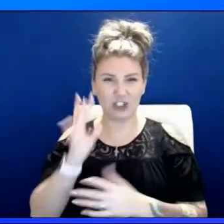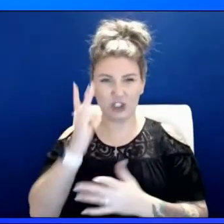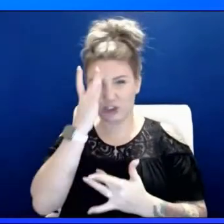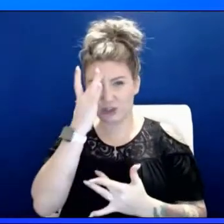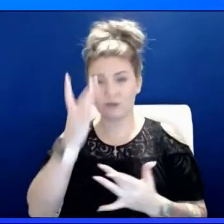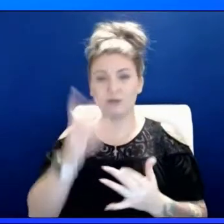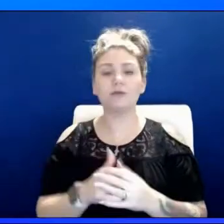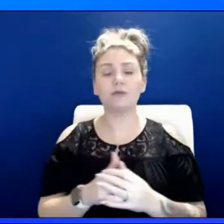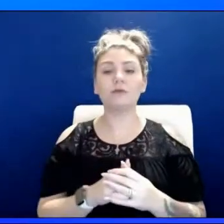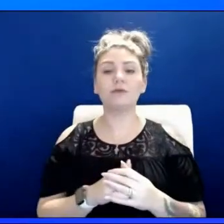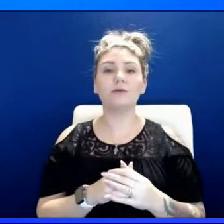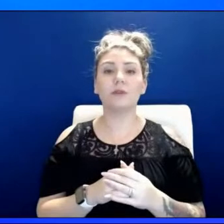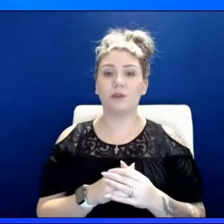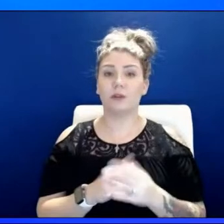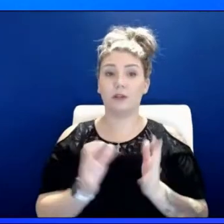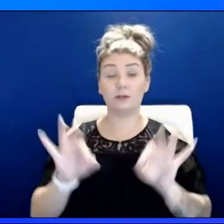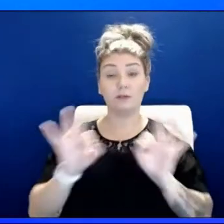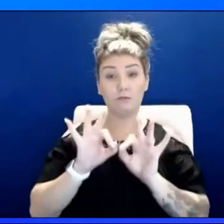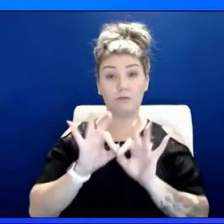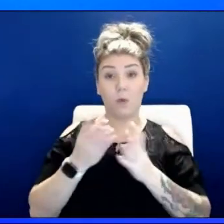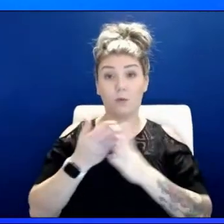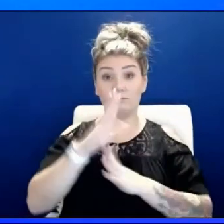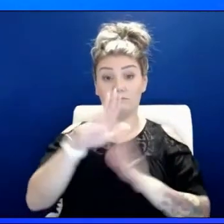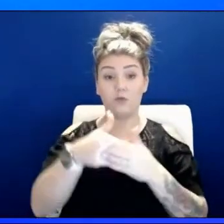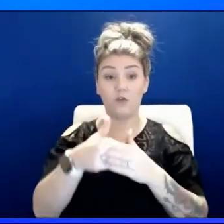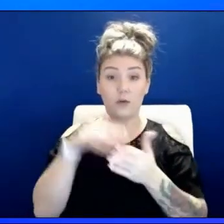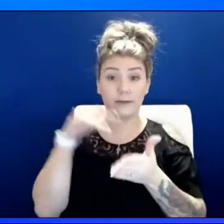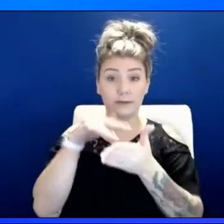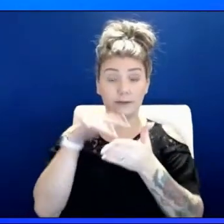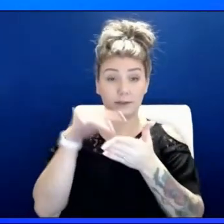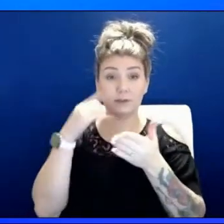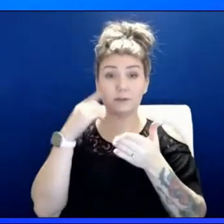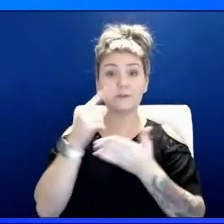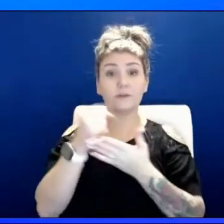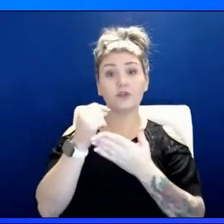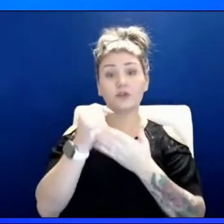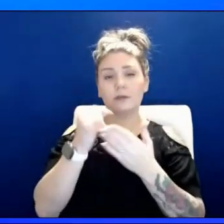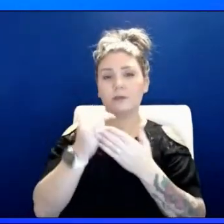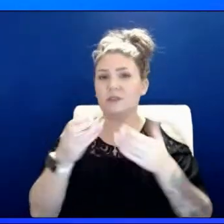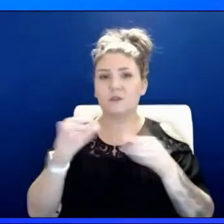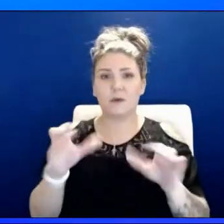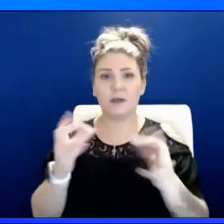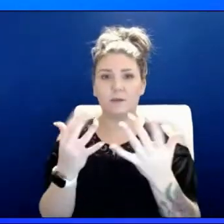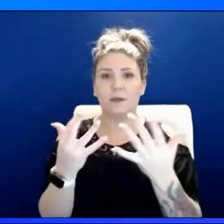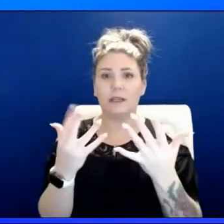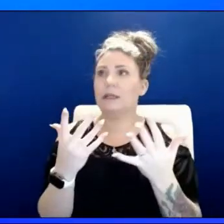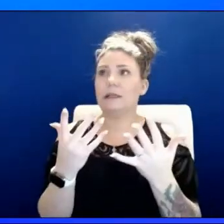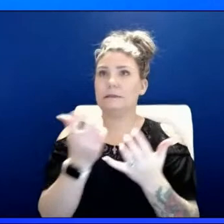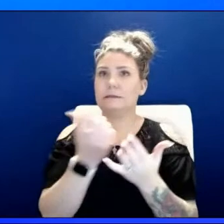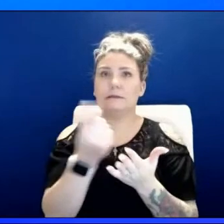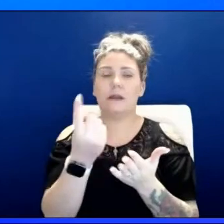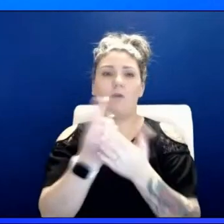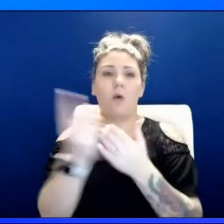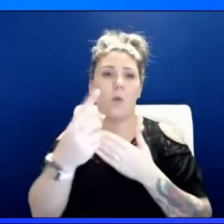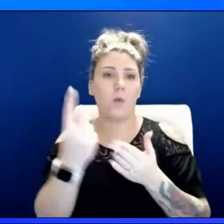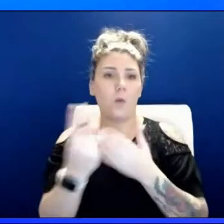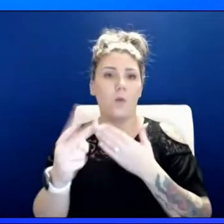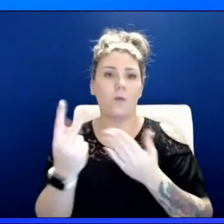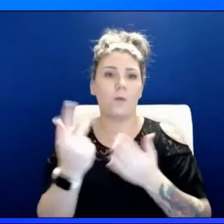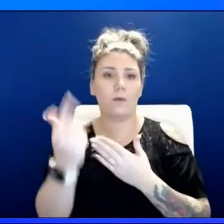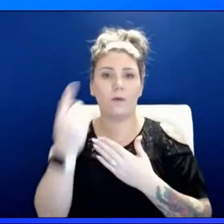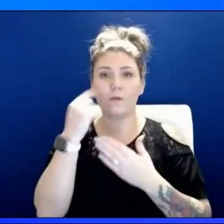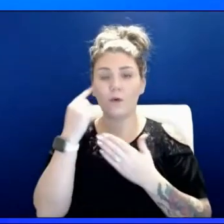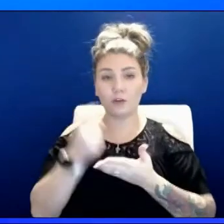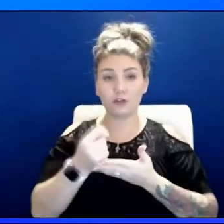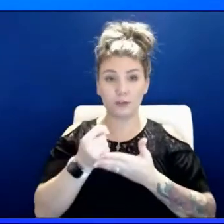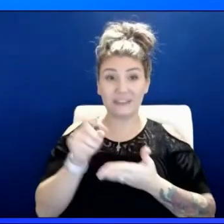the studies that we've looked at for treatment effect of COVID is you don't want to wait several weeks to go get a treatment. You want to do this very early